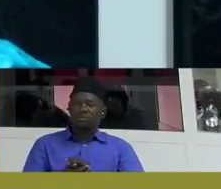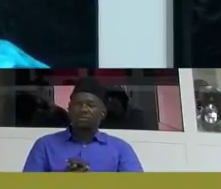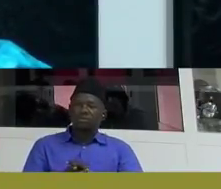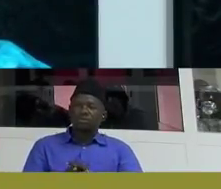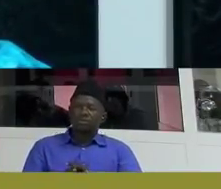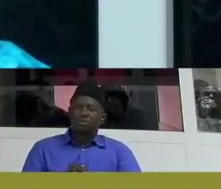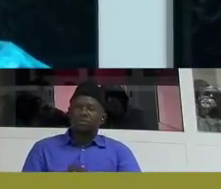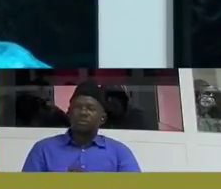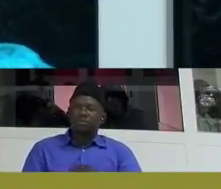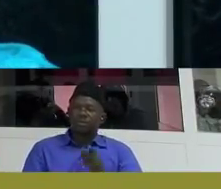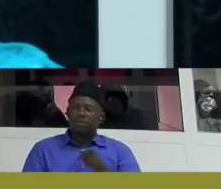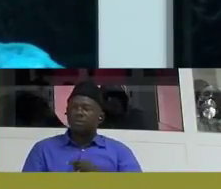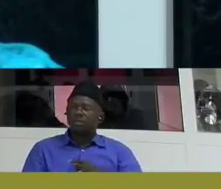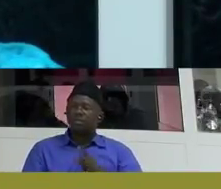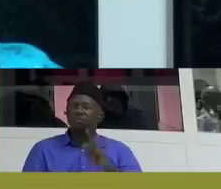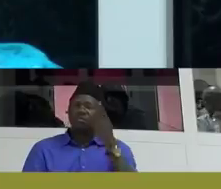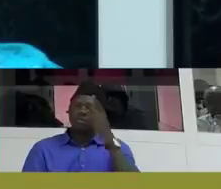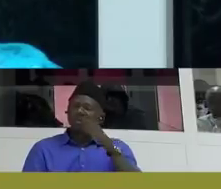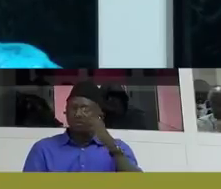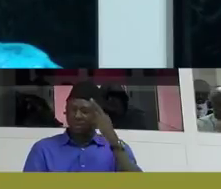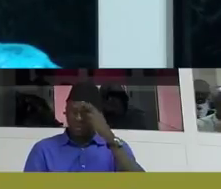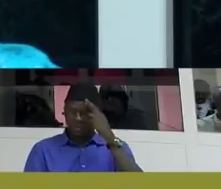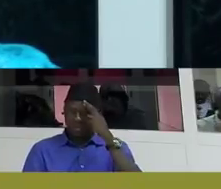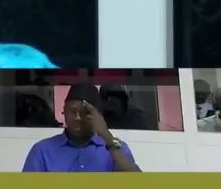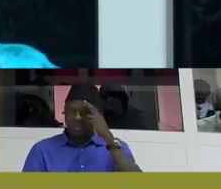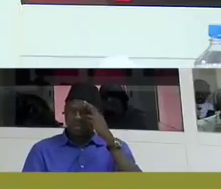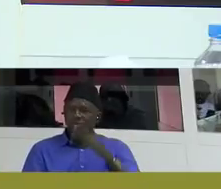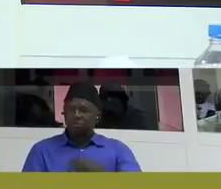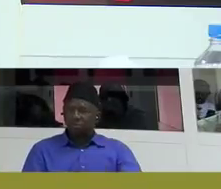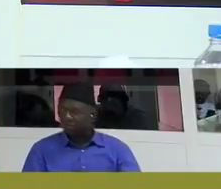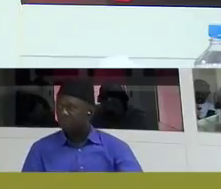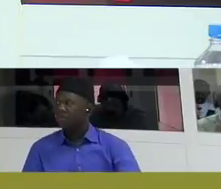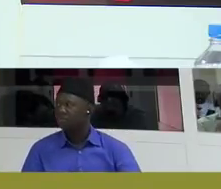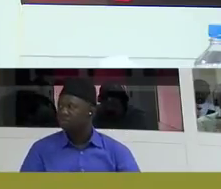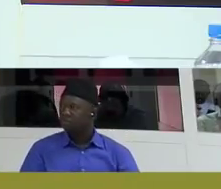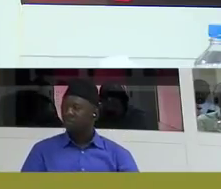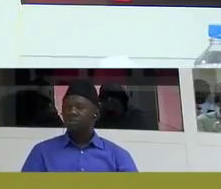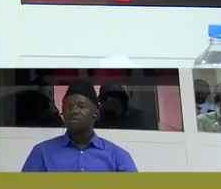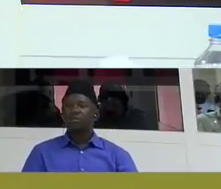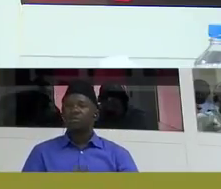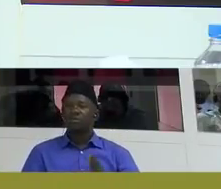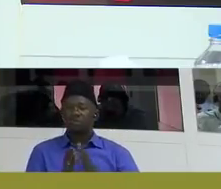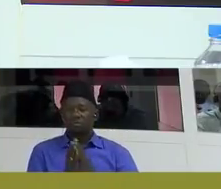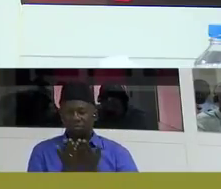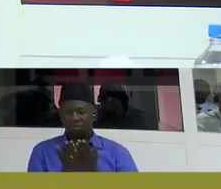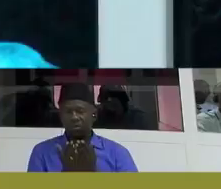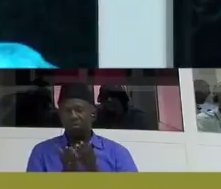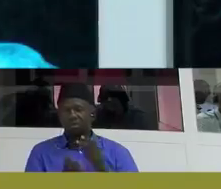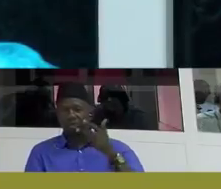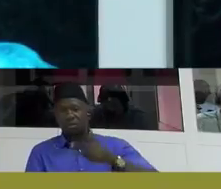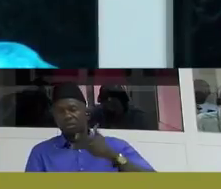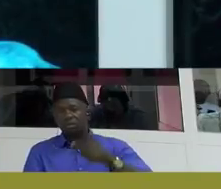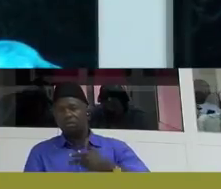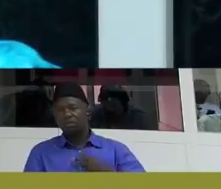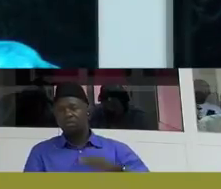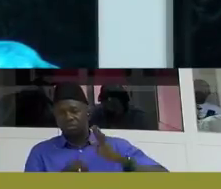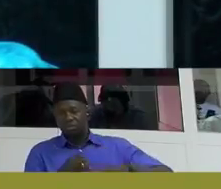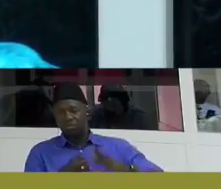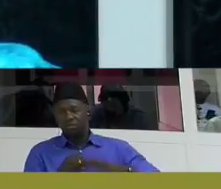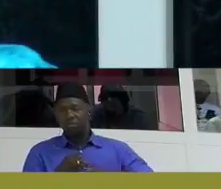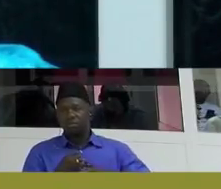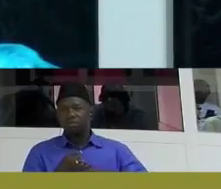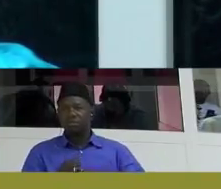The primary reason for writing this book, therefore? No, page 18. The last paragraph? Yes.